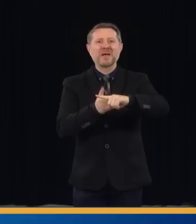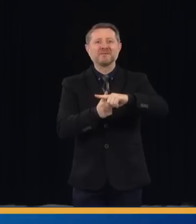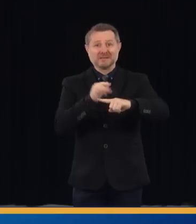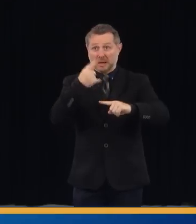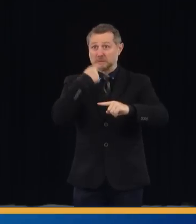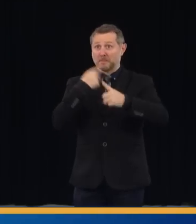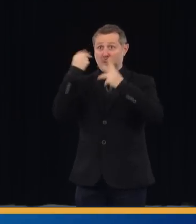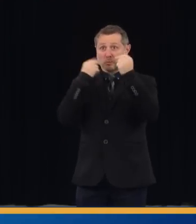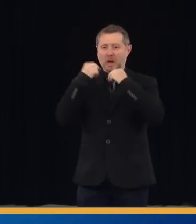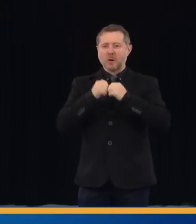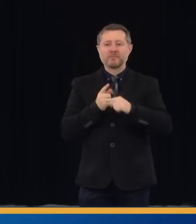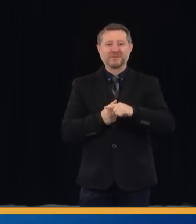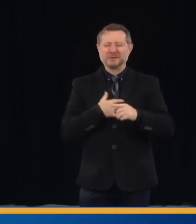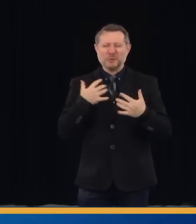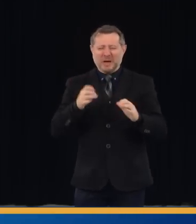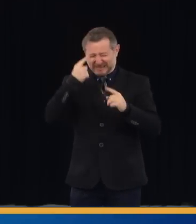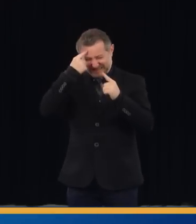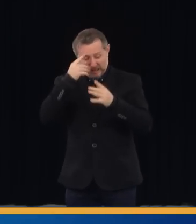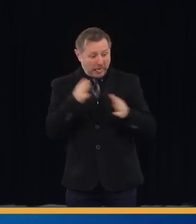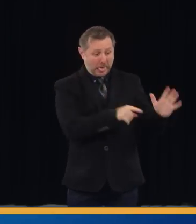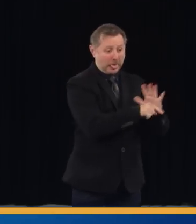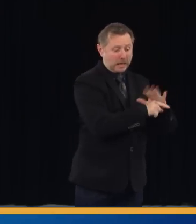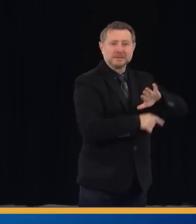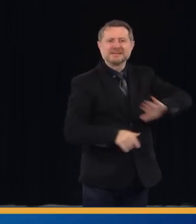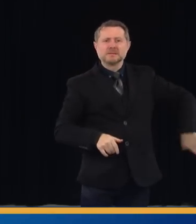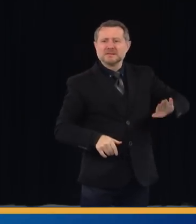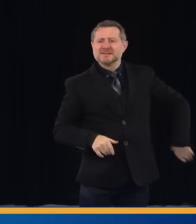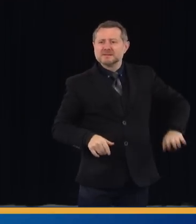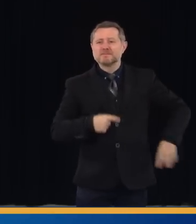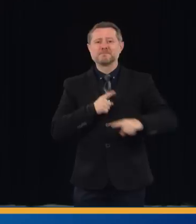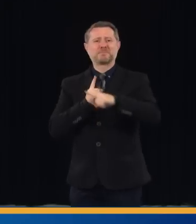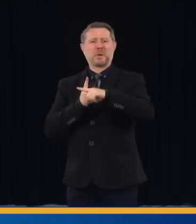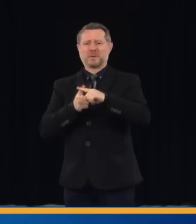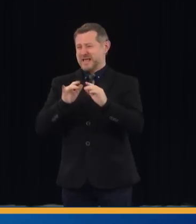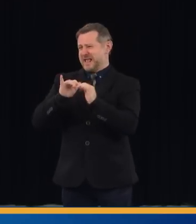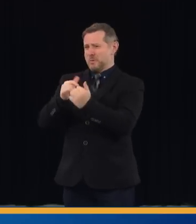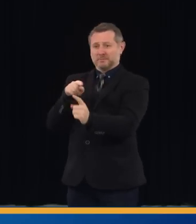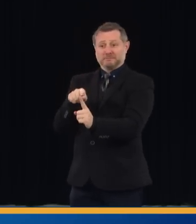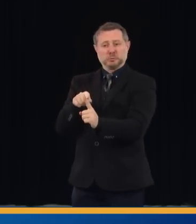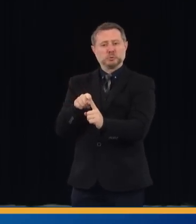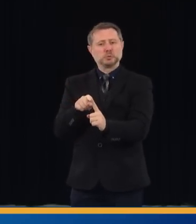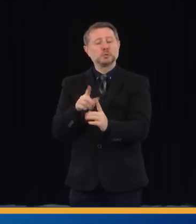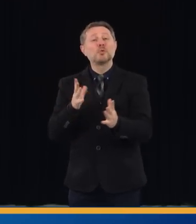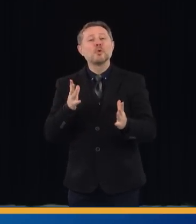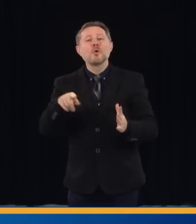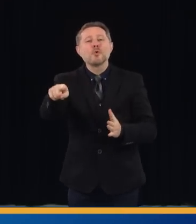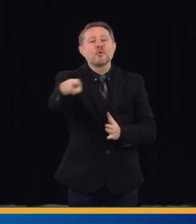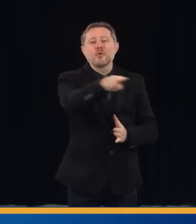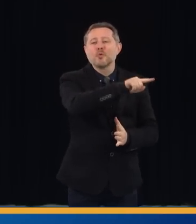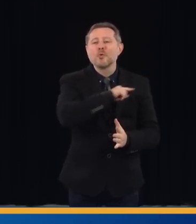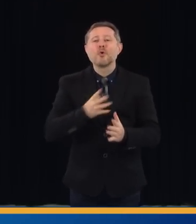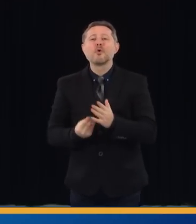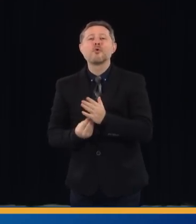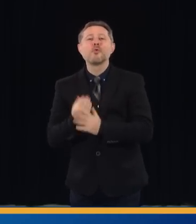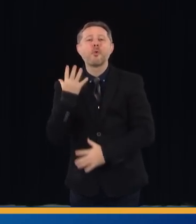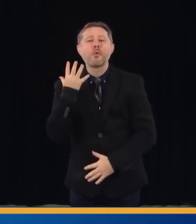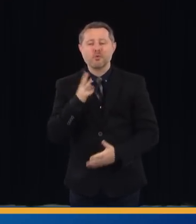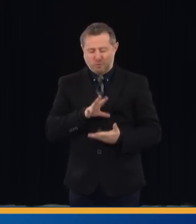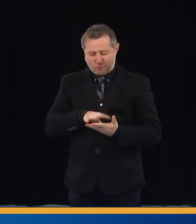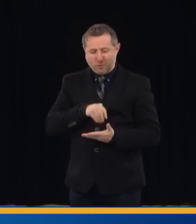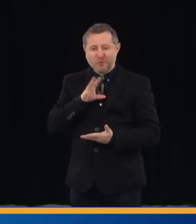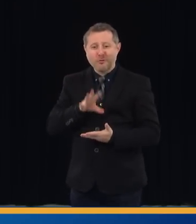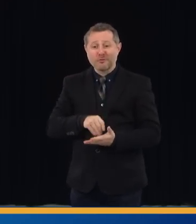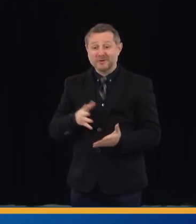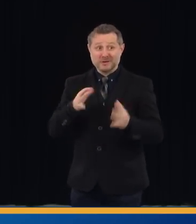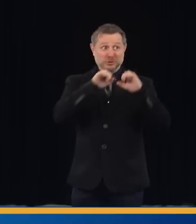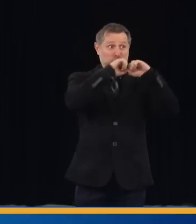negative? How do we learn from this, and how do we grow from this, right? Society life, you will